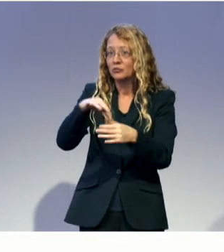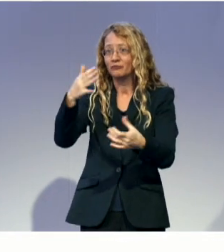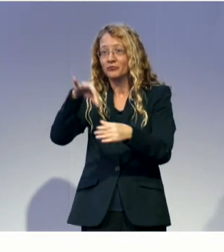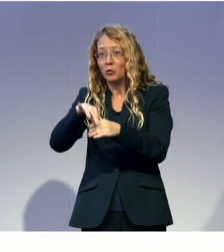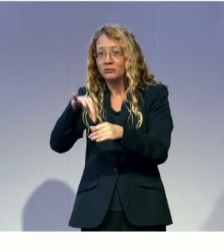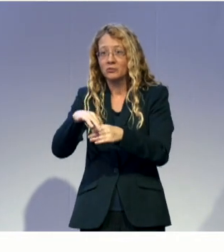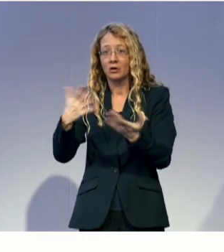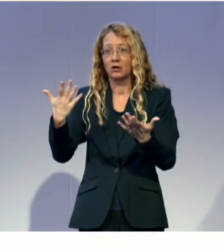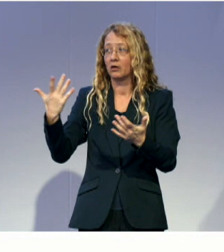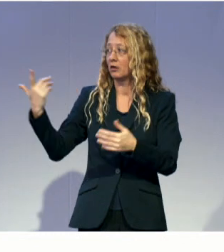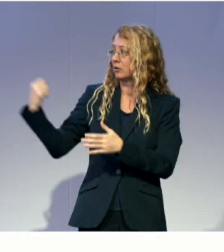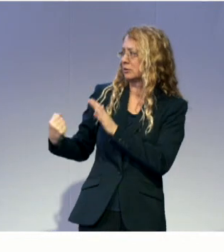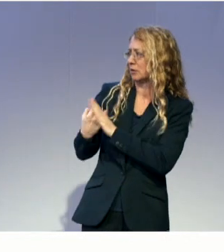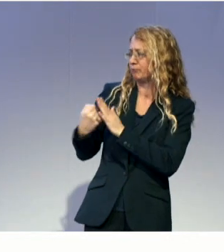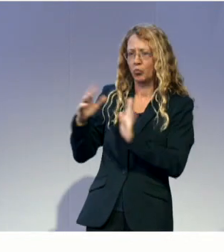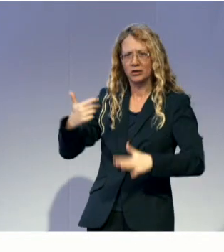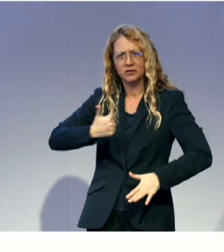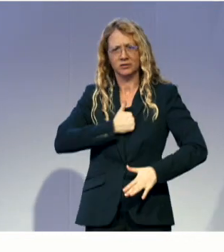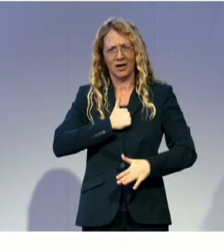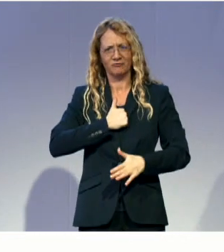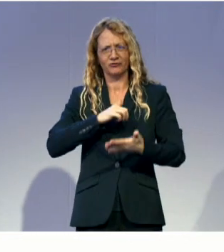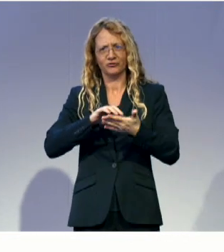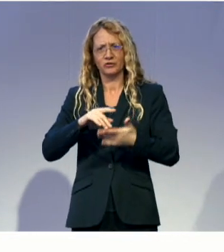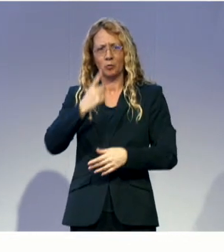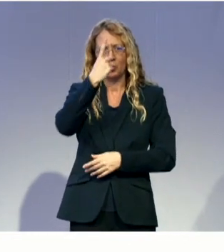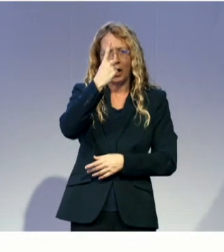million voters have used the system.